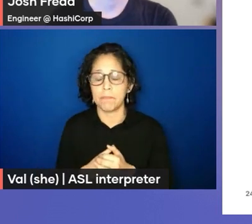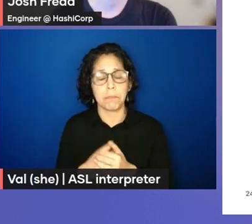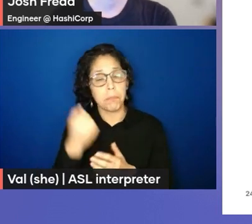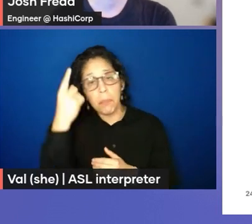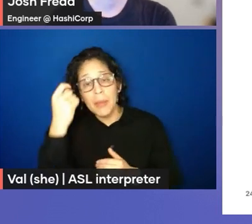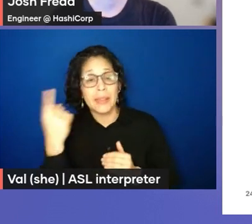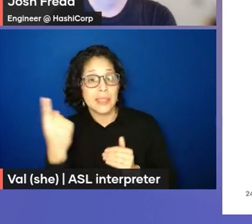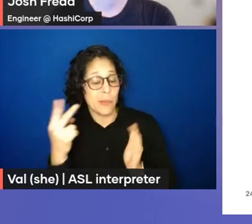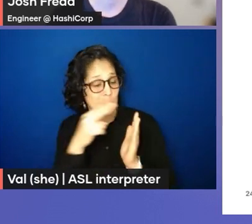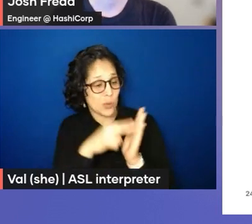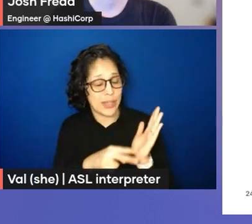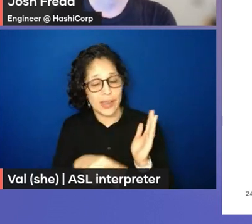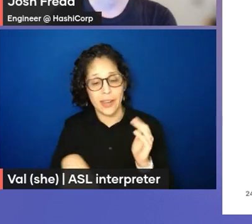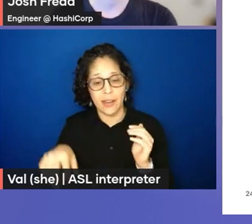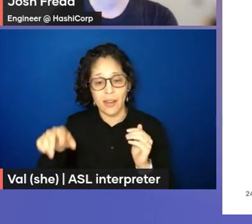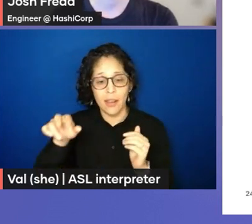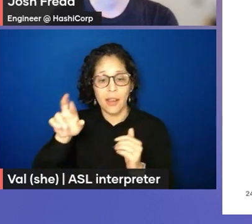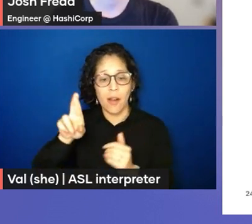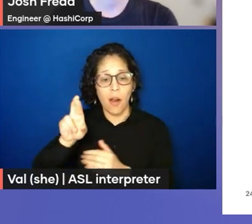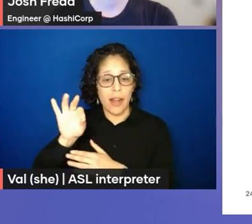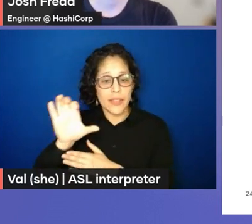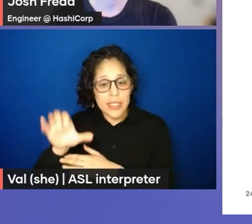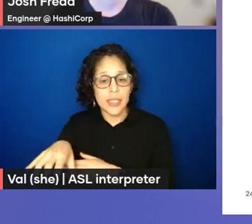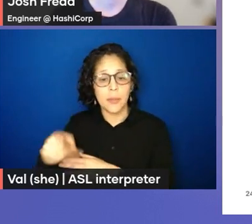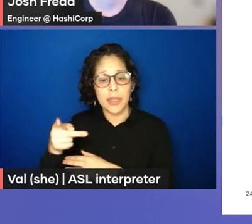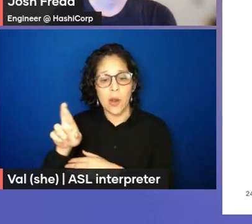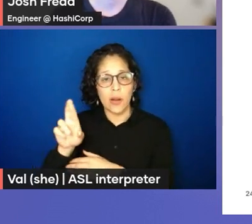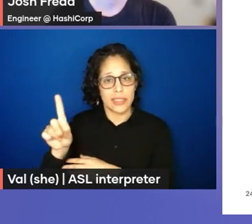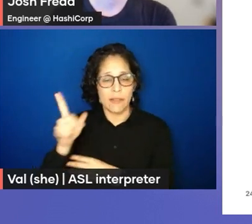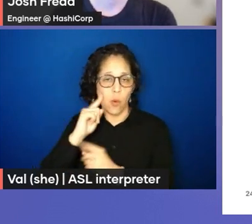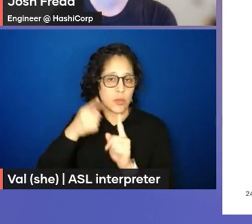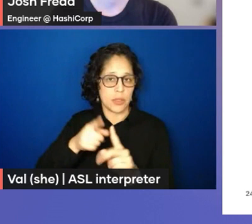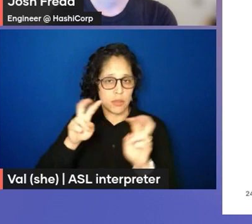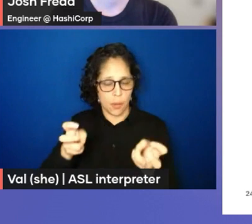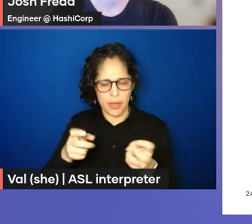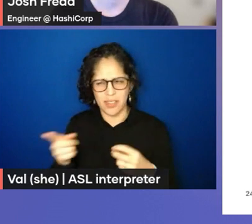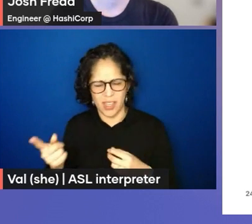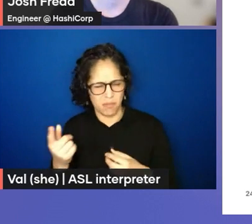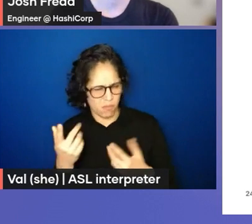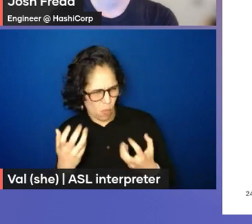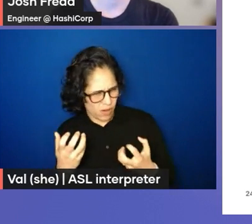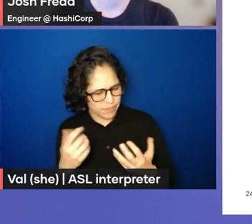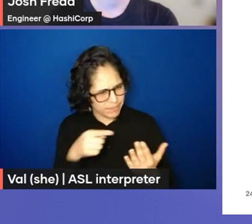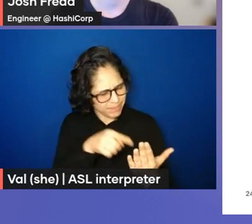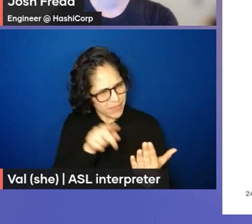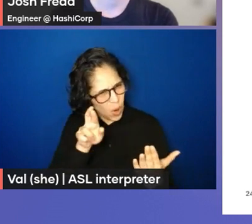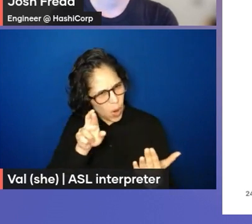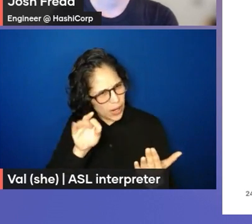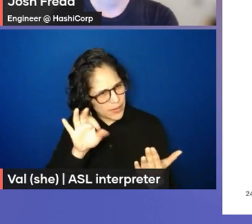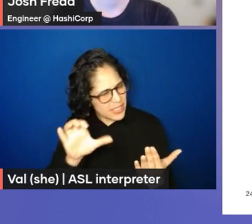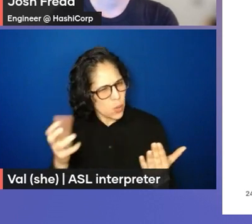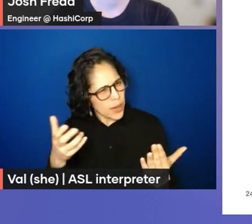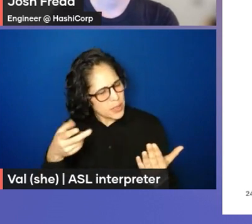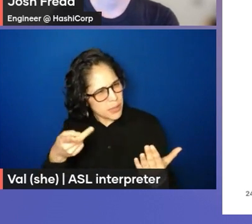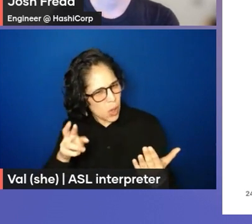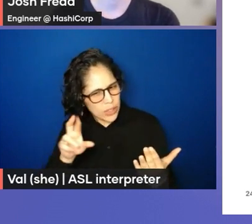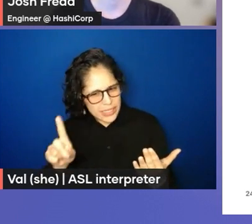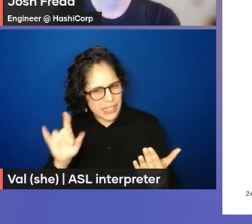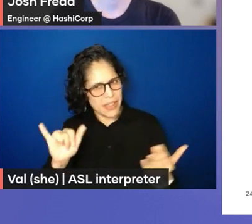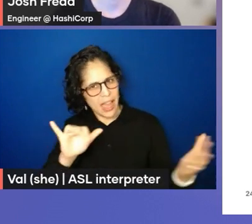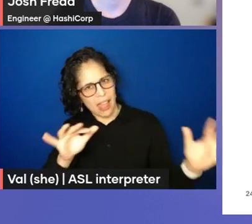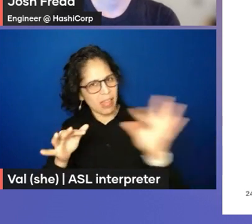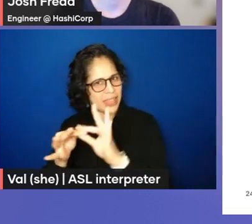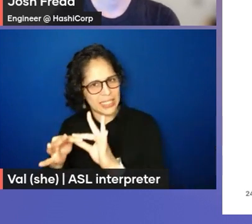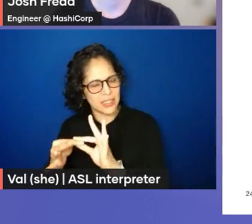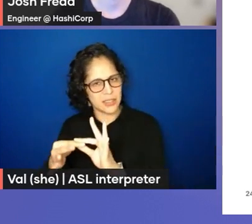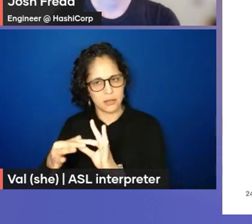RFC or a PRD pertaining to a topic, and then they want to kind of understand, hey, like with this RFC, what's the PRD that it links to? Or